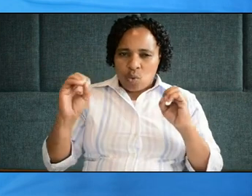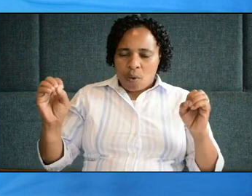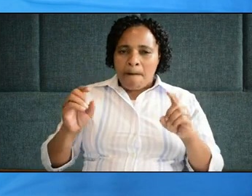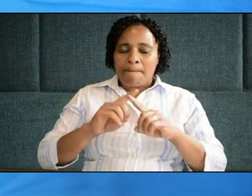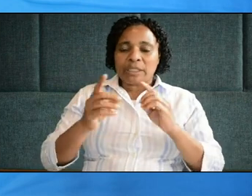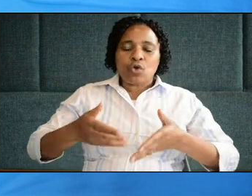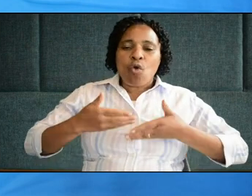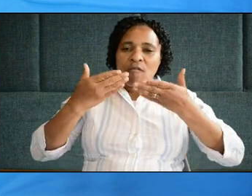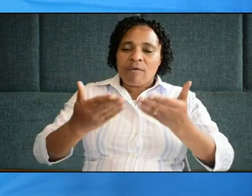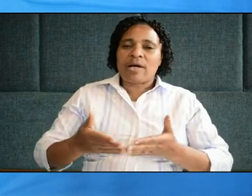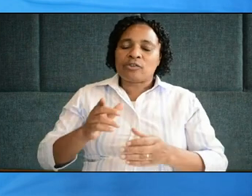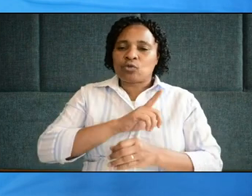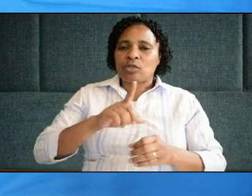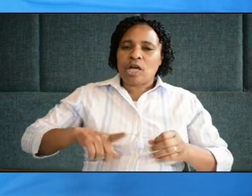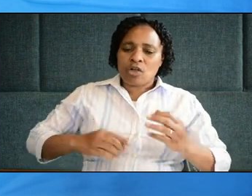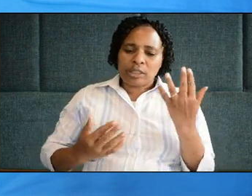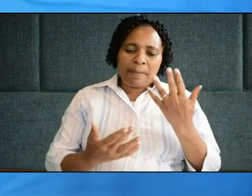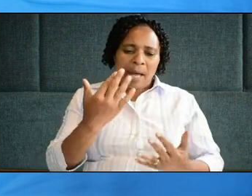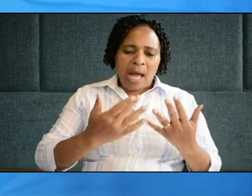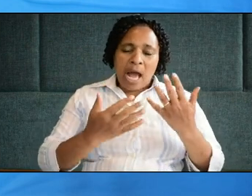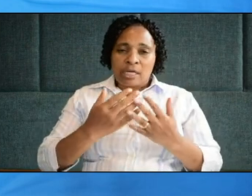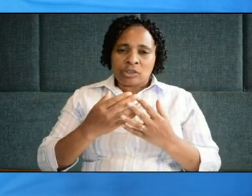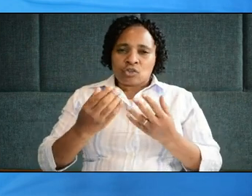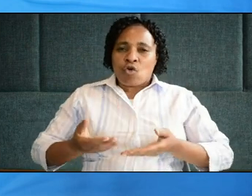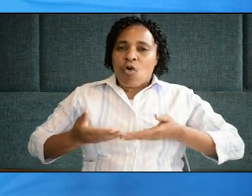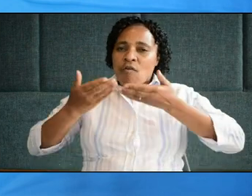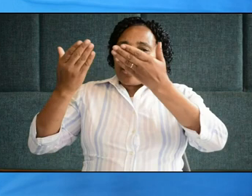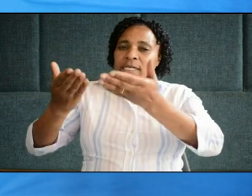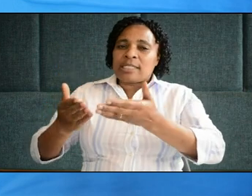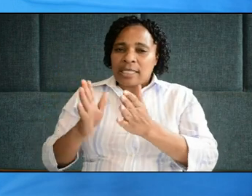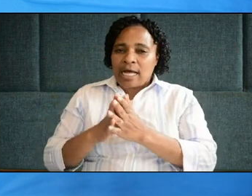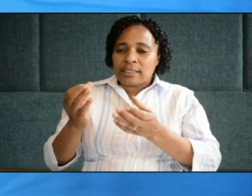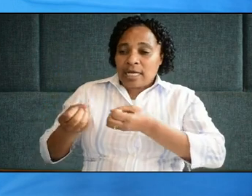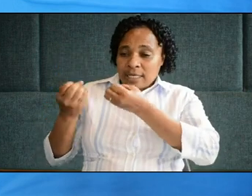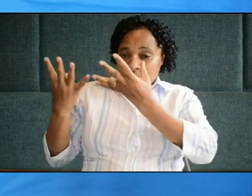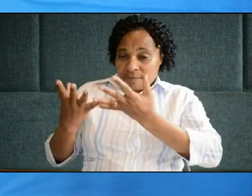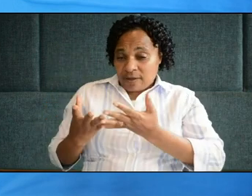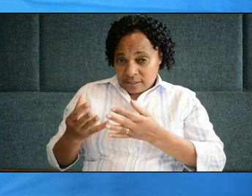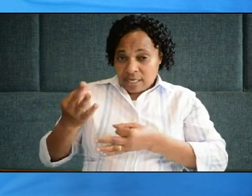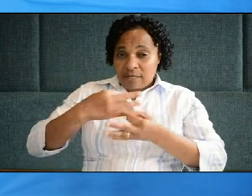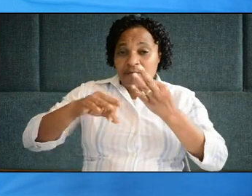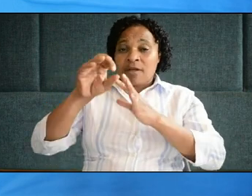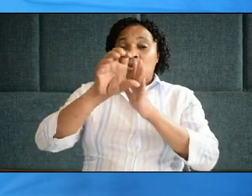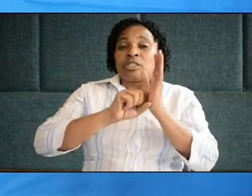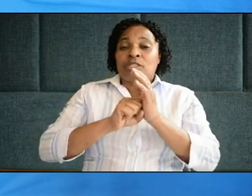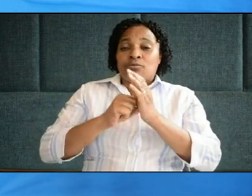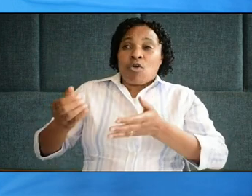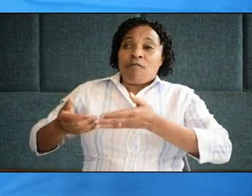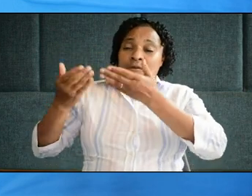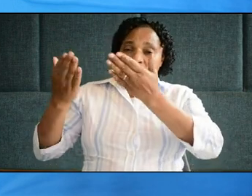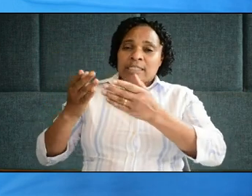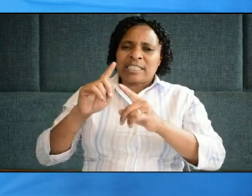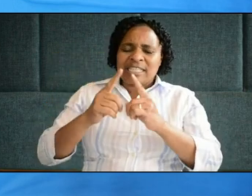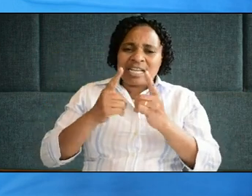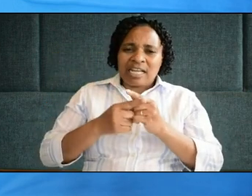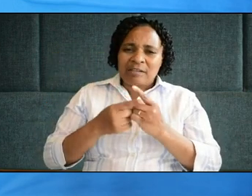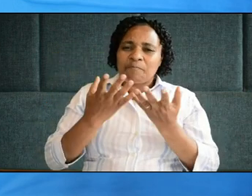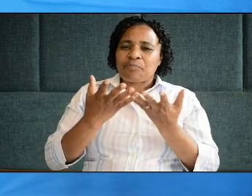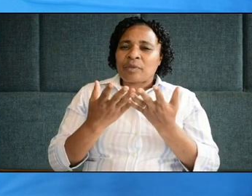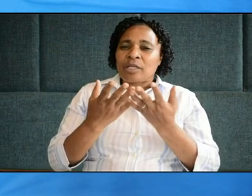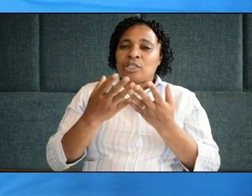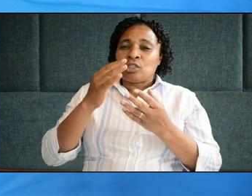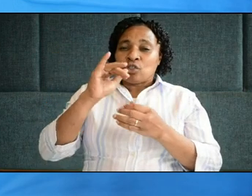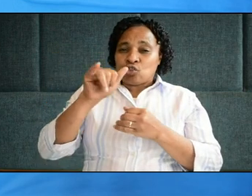offered to the Lord burnt offerings and sacrificed fellowship offerings. Then the presence of the Israelites, Joshua wrote